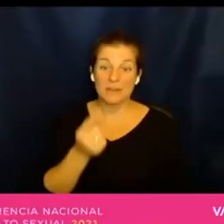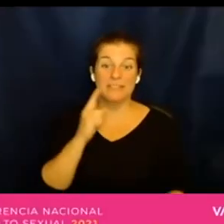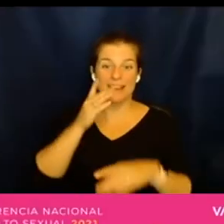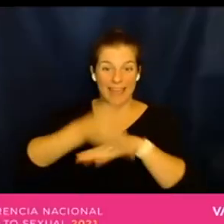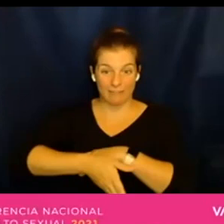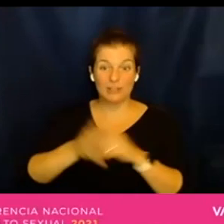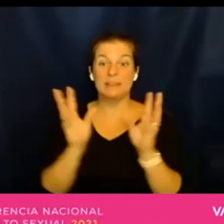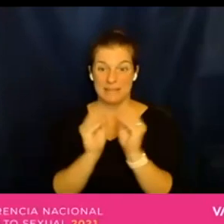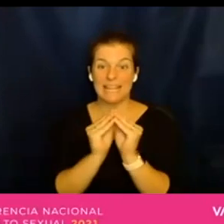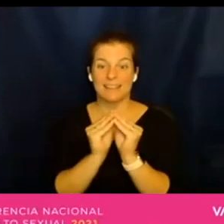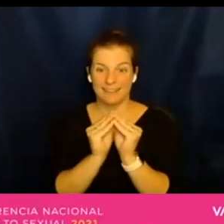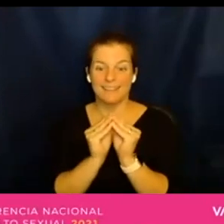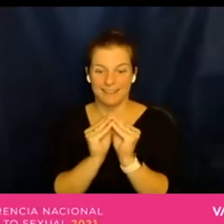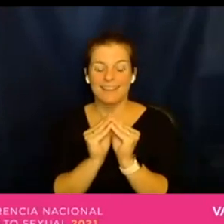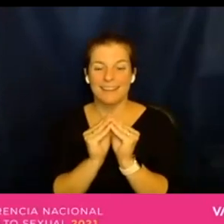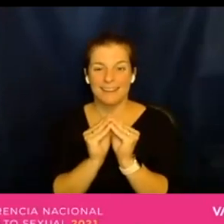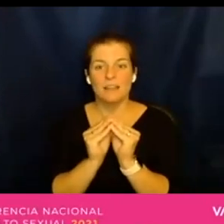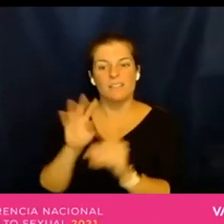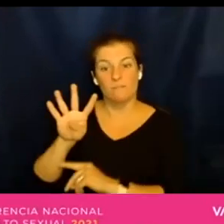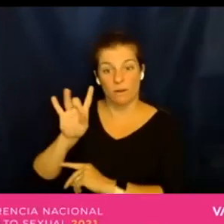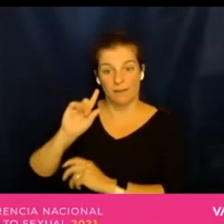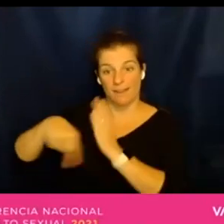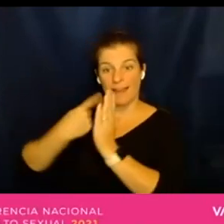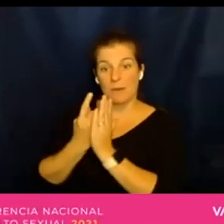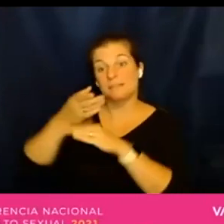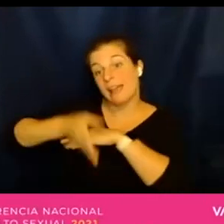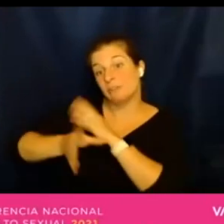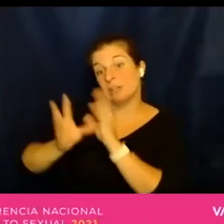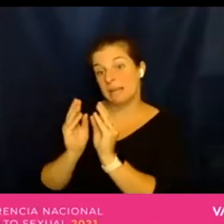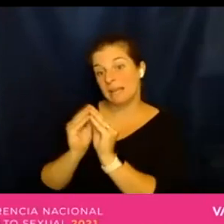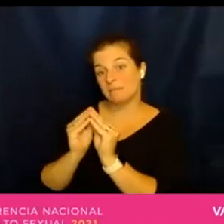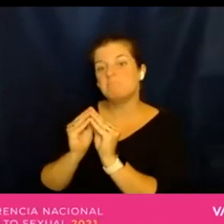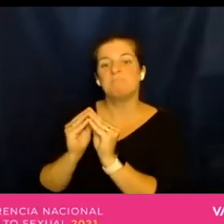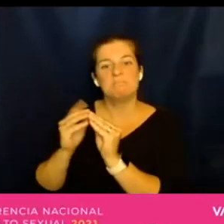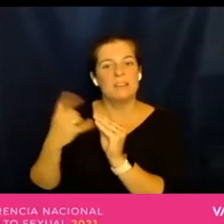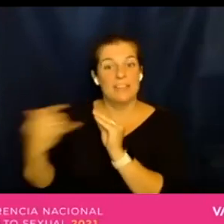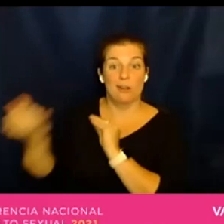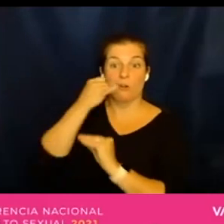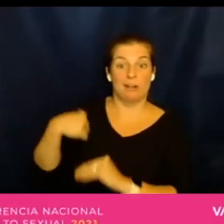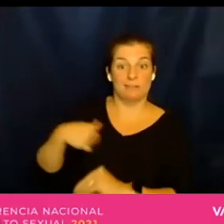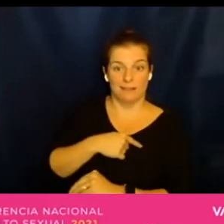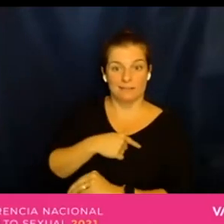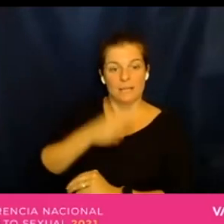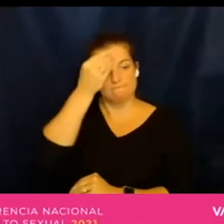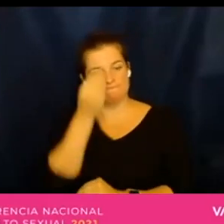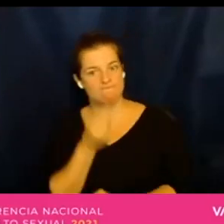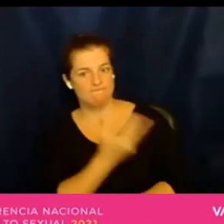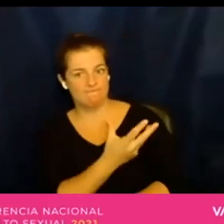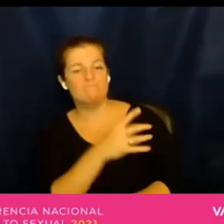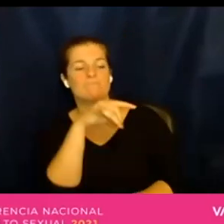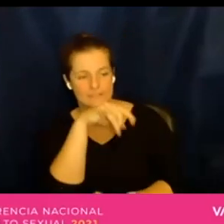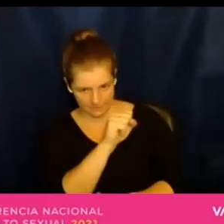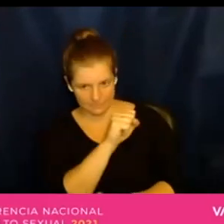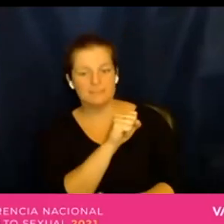48 hours after that meeting, we were called and we were told, yes, the